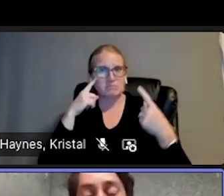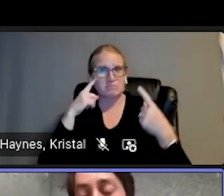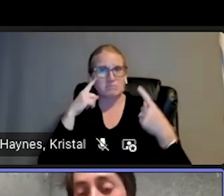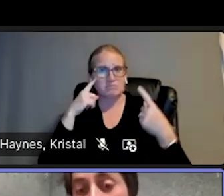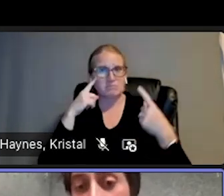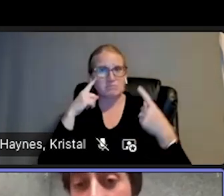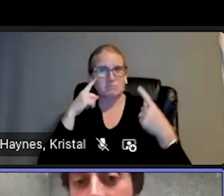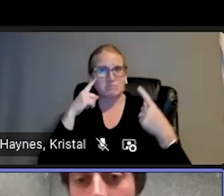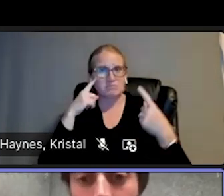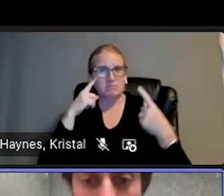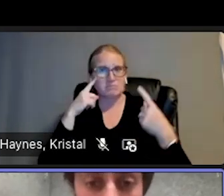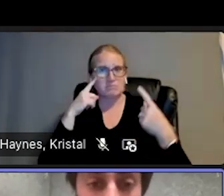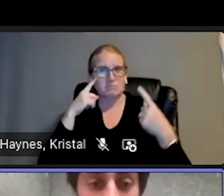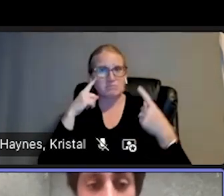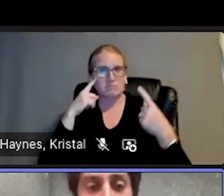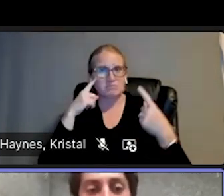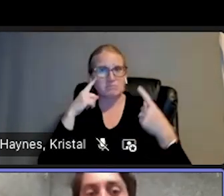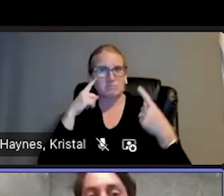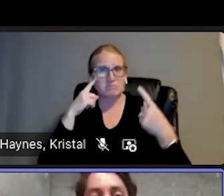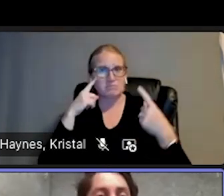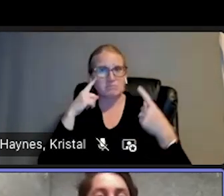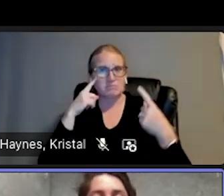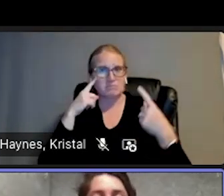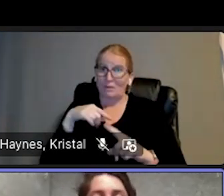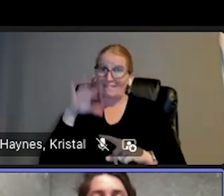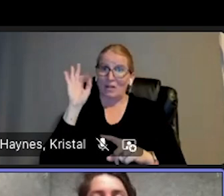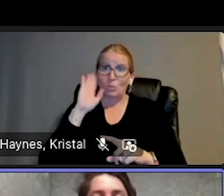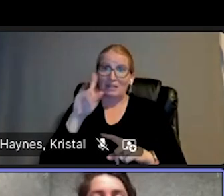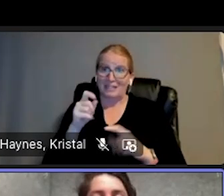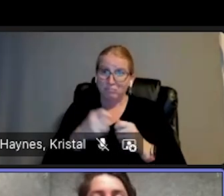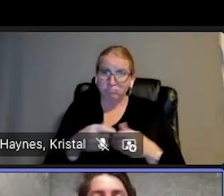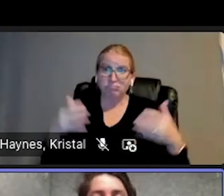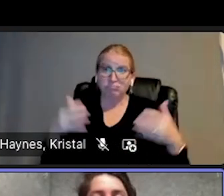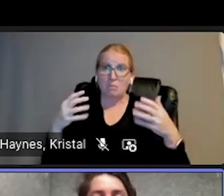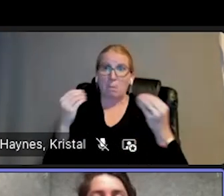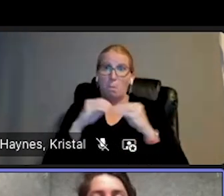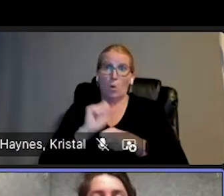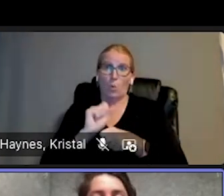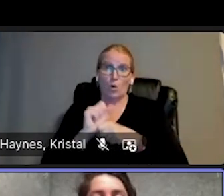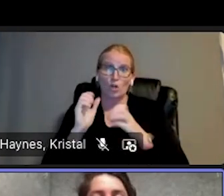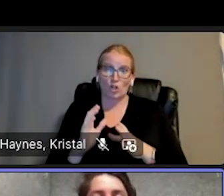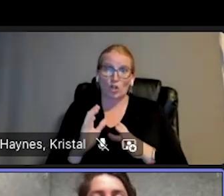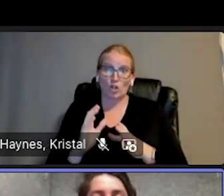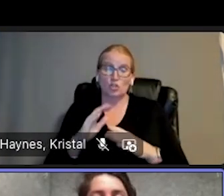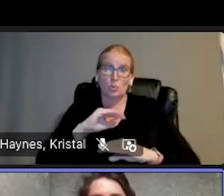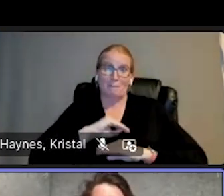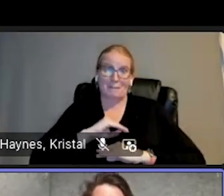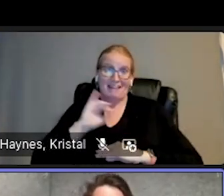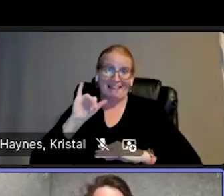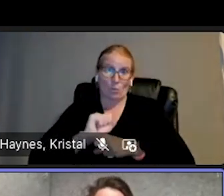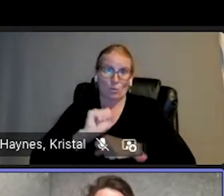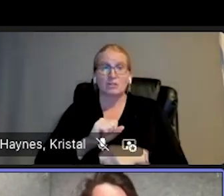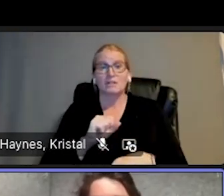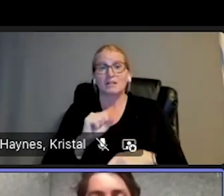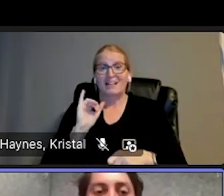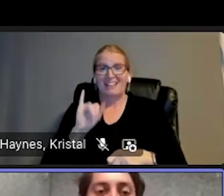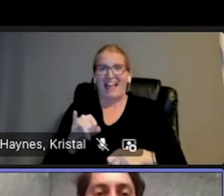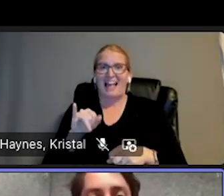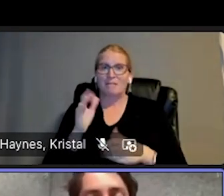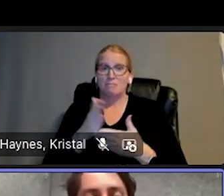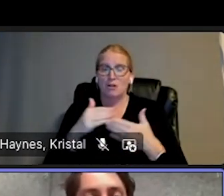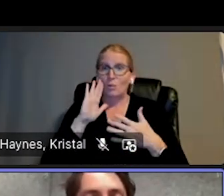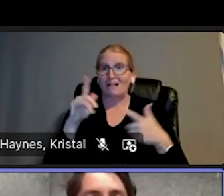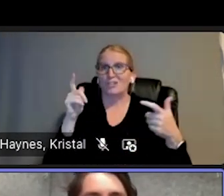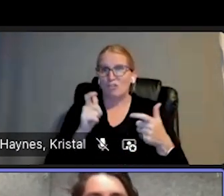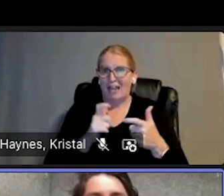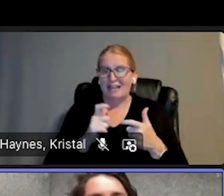that have been already funded or will be funded. That's a sector that has shrank a little bit prior to 2022, and with